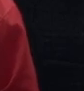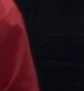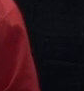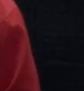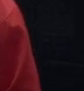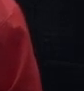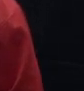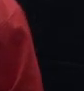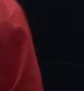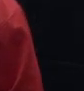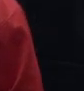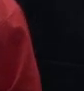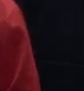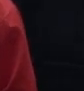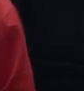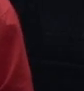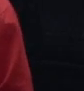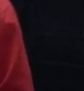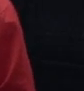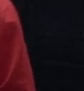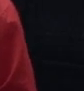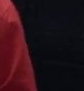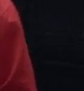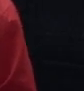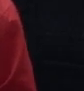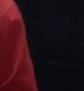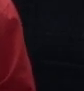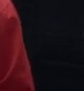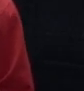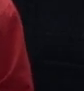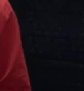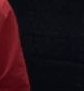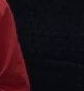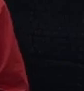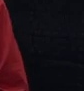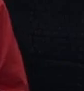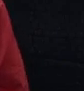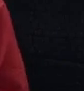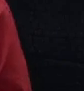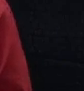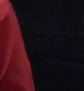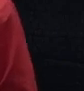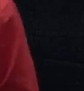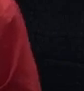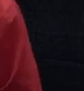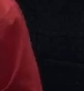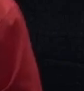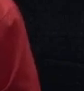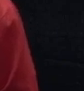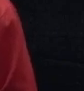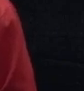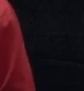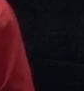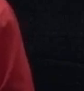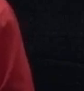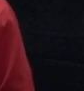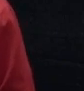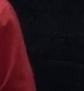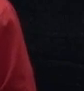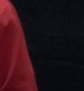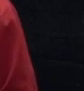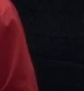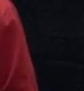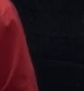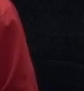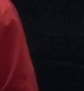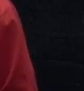are a lot of special interests with a lot of money and high-powered lobbyists, and they advocate